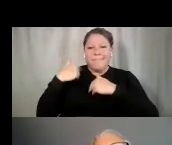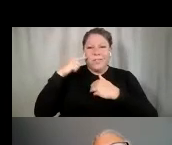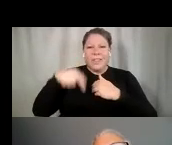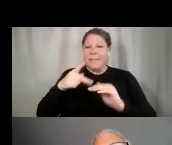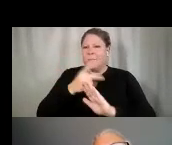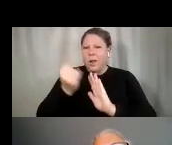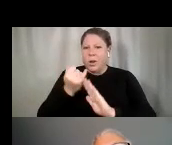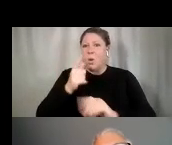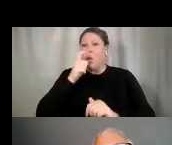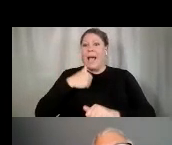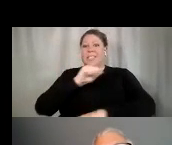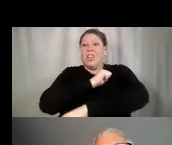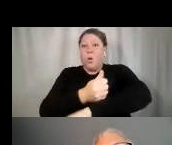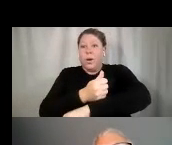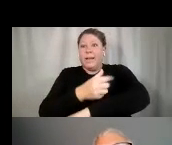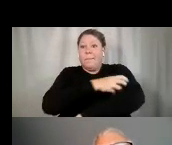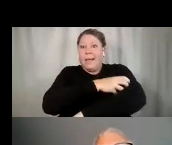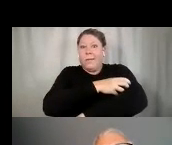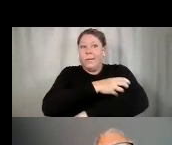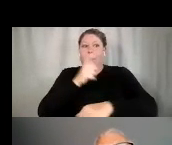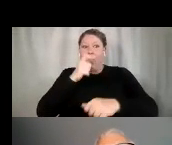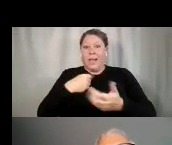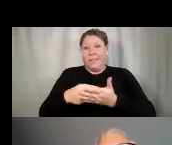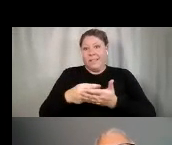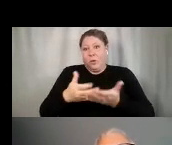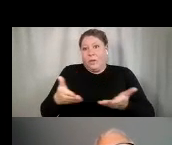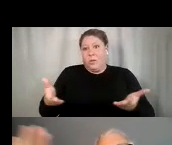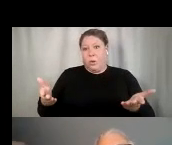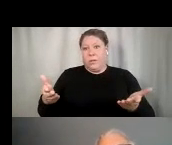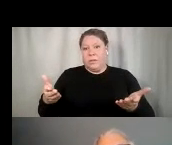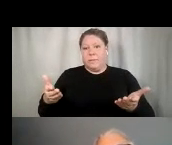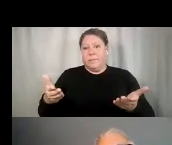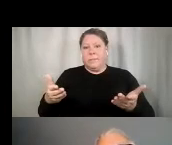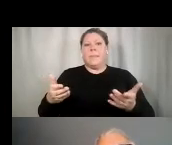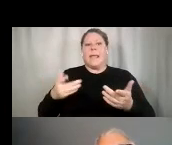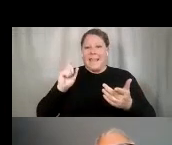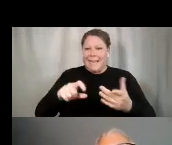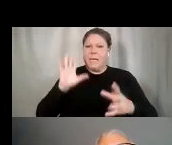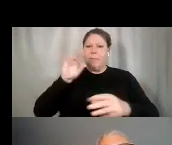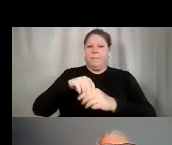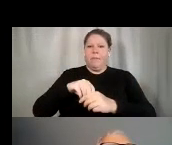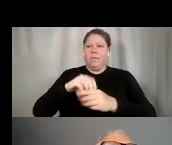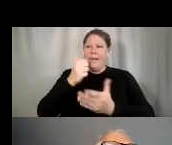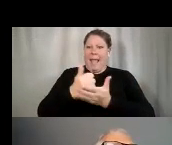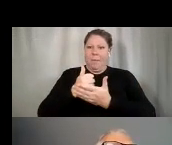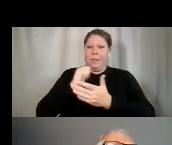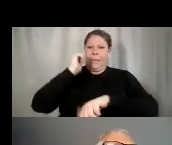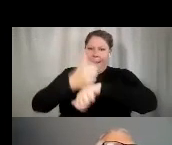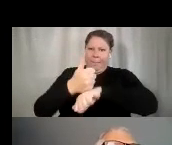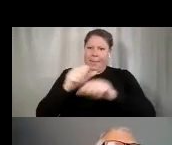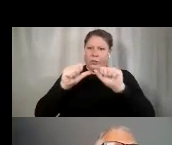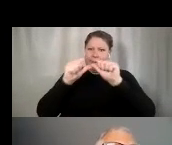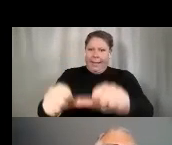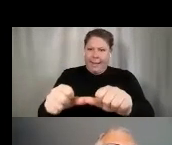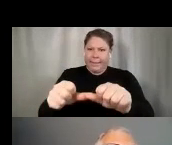authority and owns the resources really needs to be part of that sustainment process. They need to understand